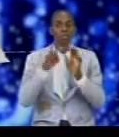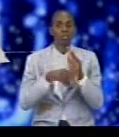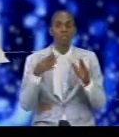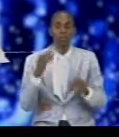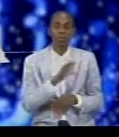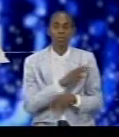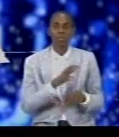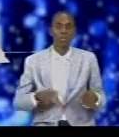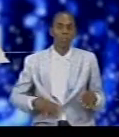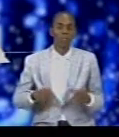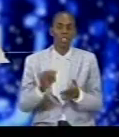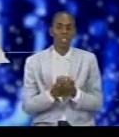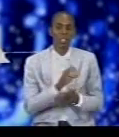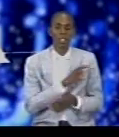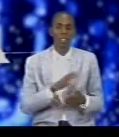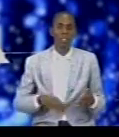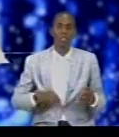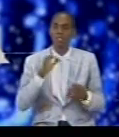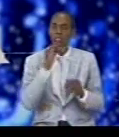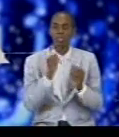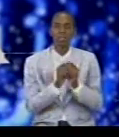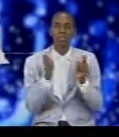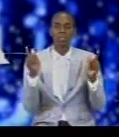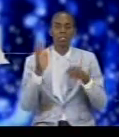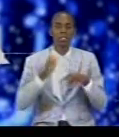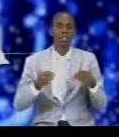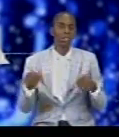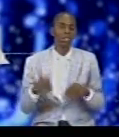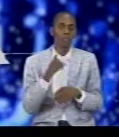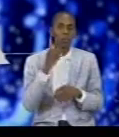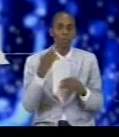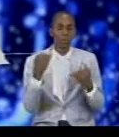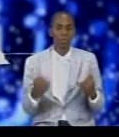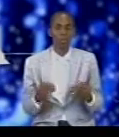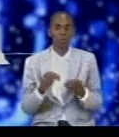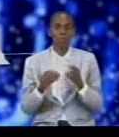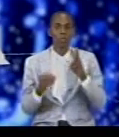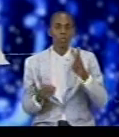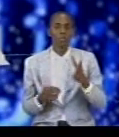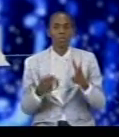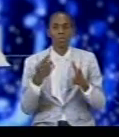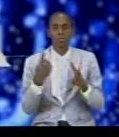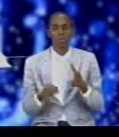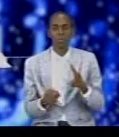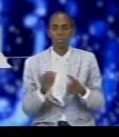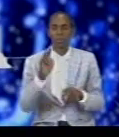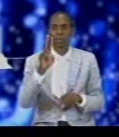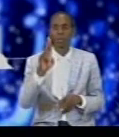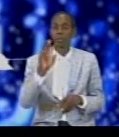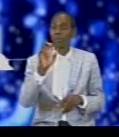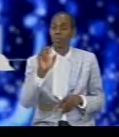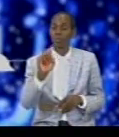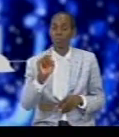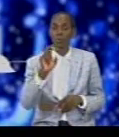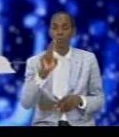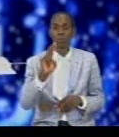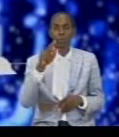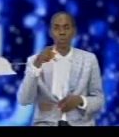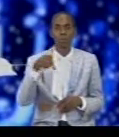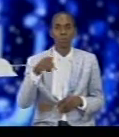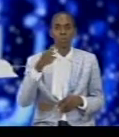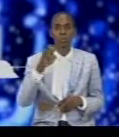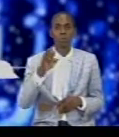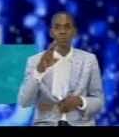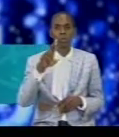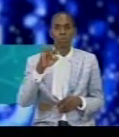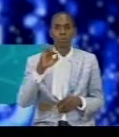higher than everyone. Let's go to point two, the superiority of Christ. The superiority of